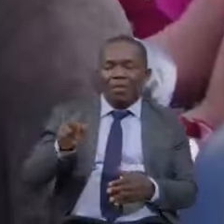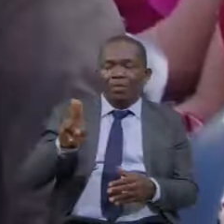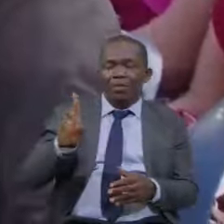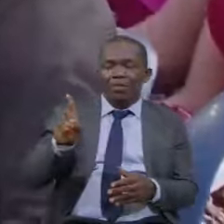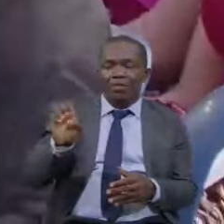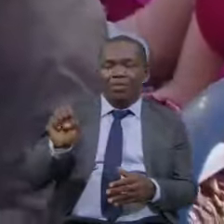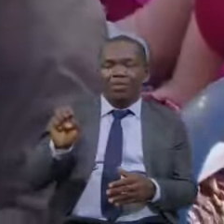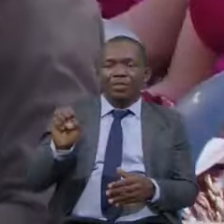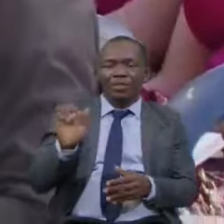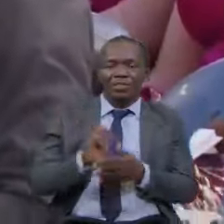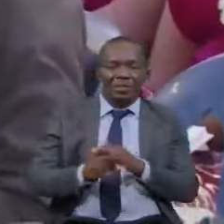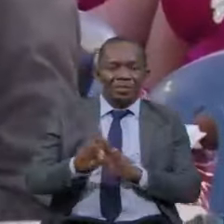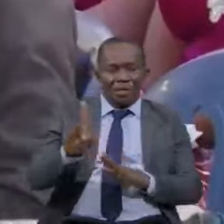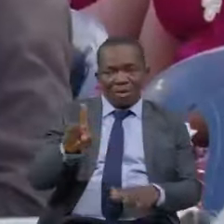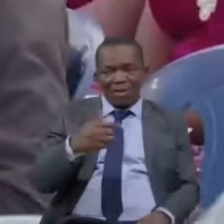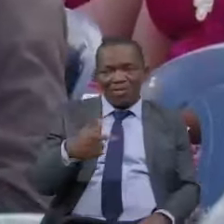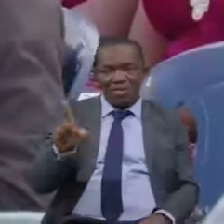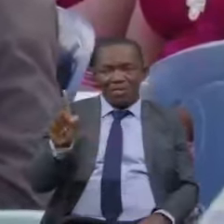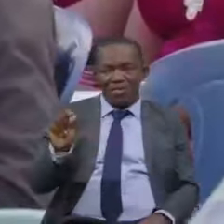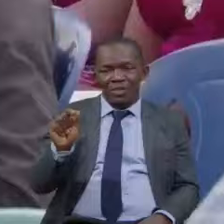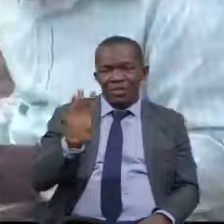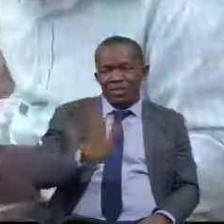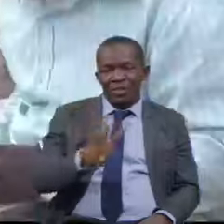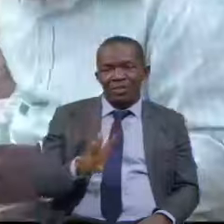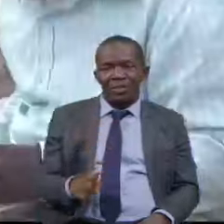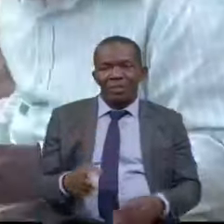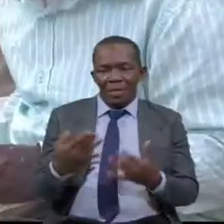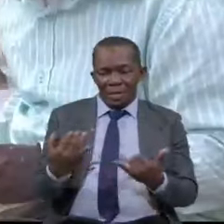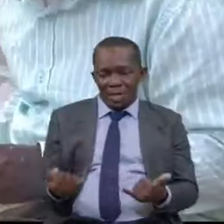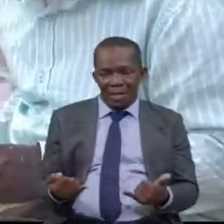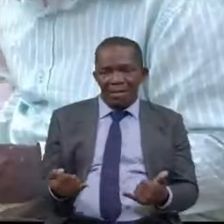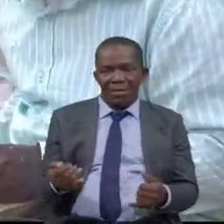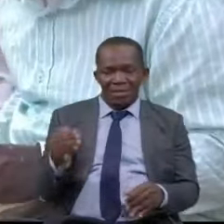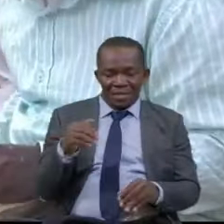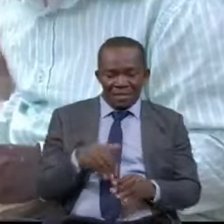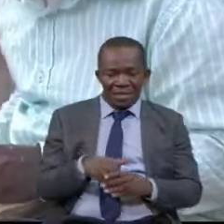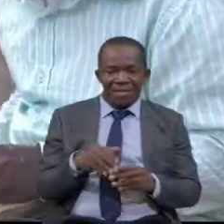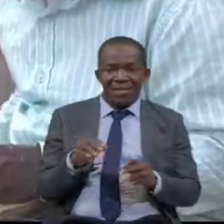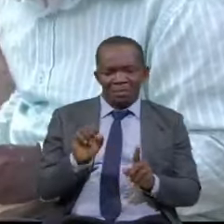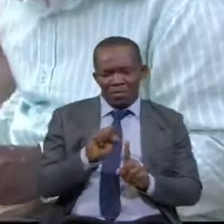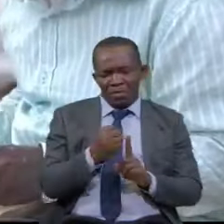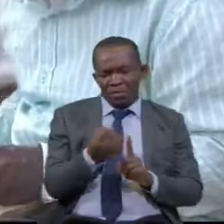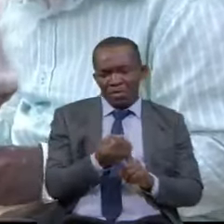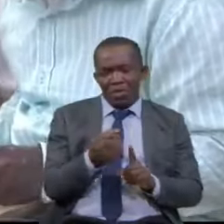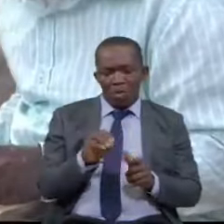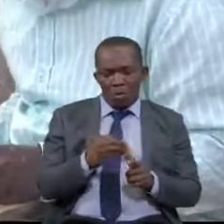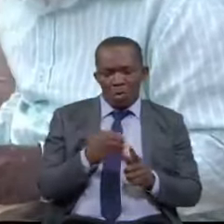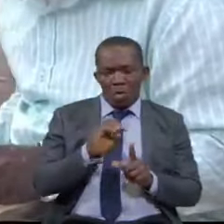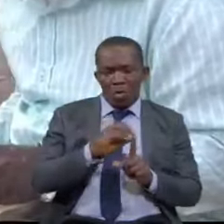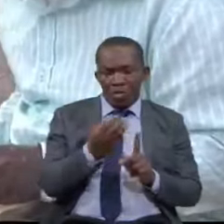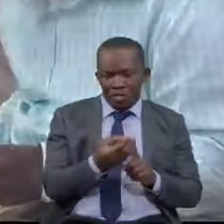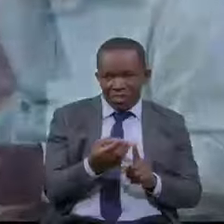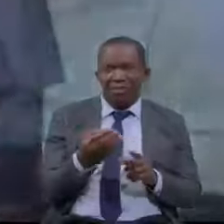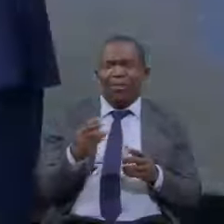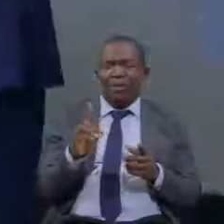24. Now, in this situation and circumstance, now unto him that is